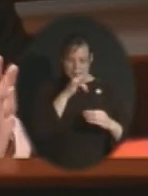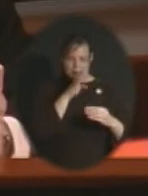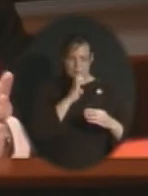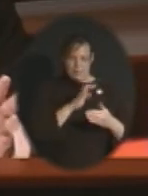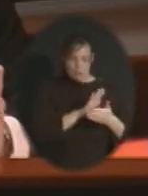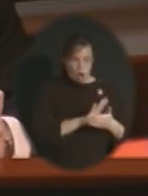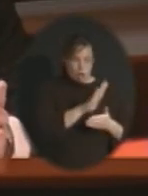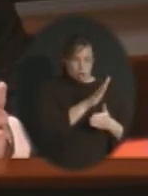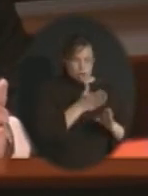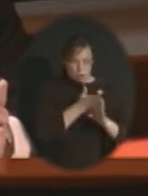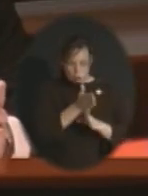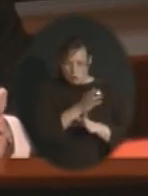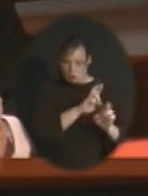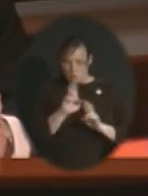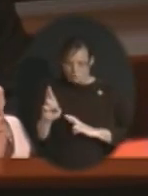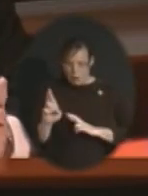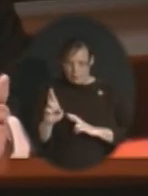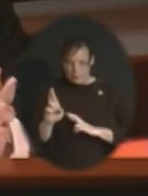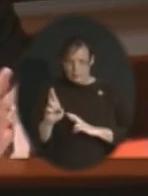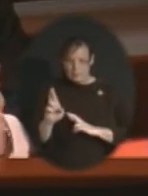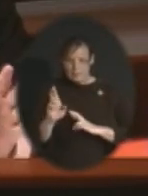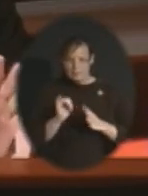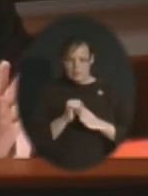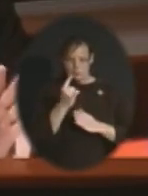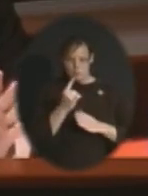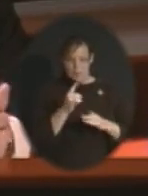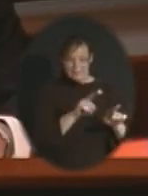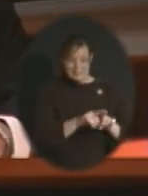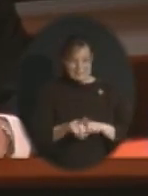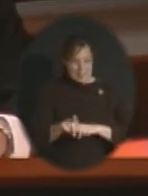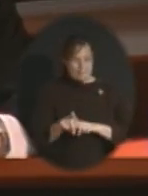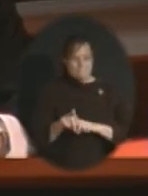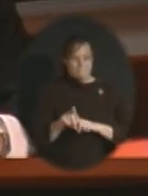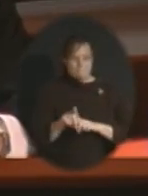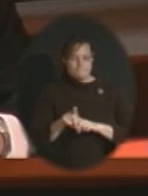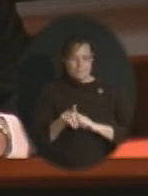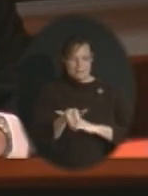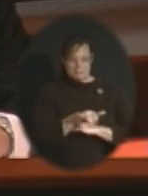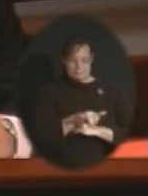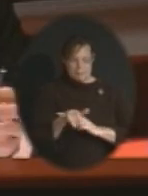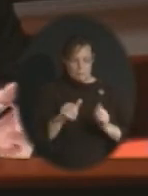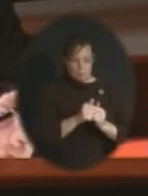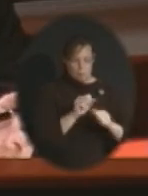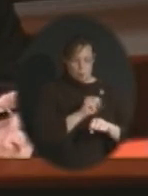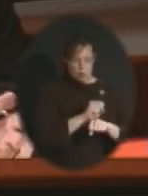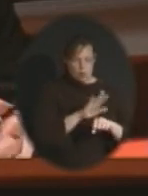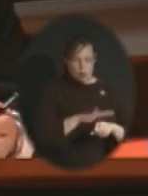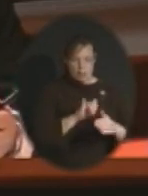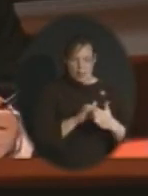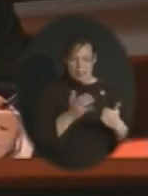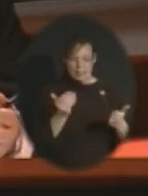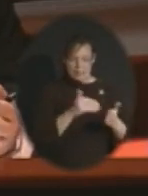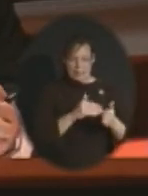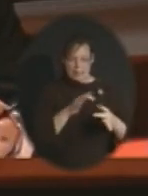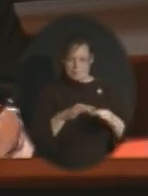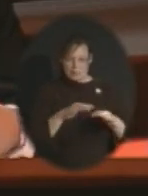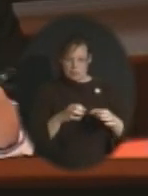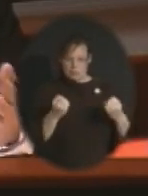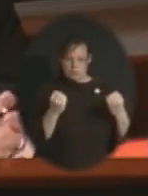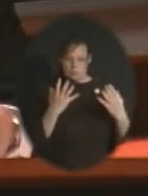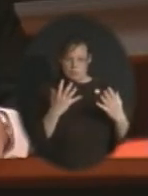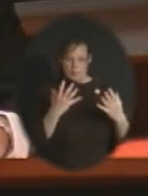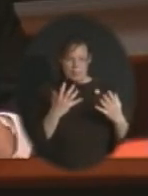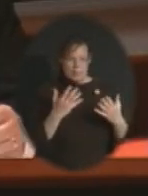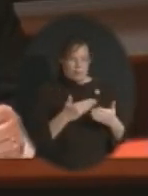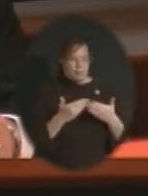college and career ready. And that's one and the same in terms of working on that. Again, I mentioned there are so many balls